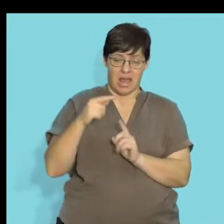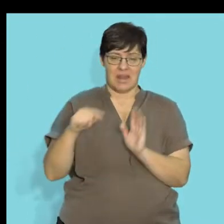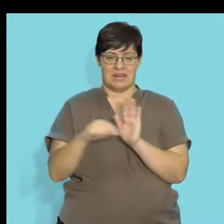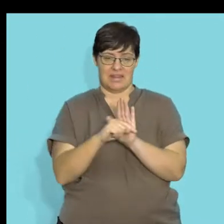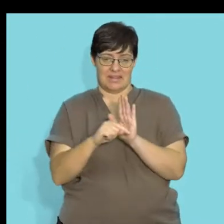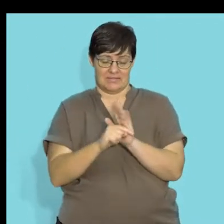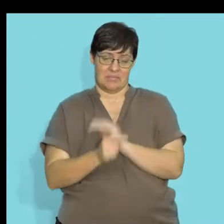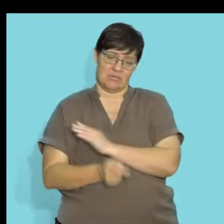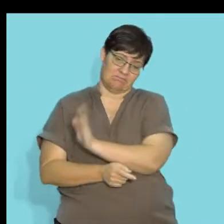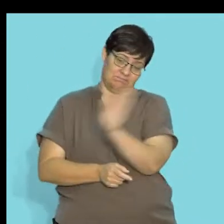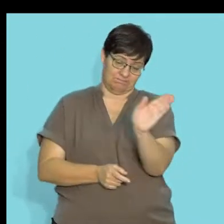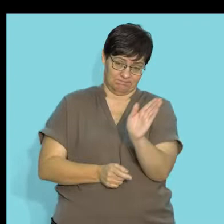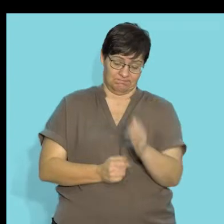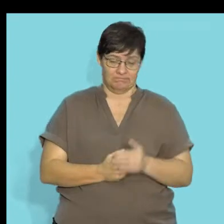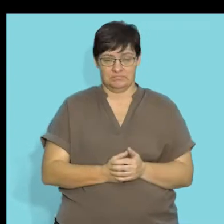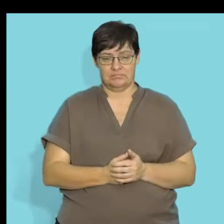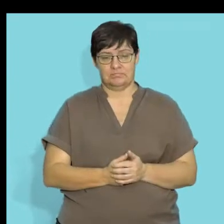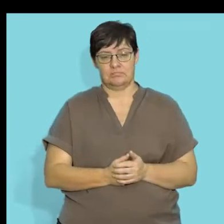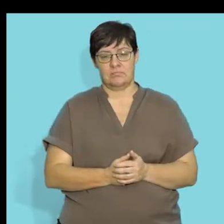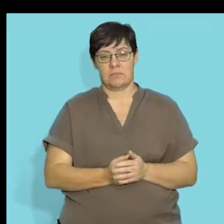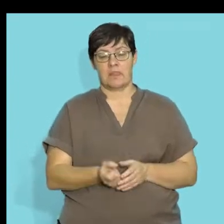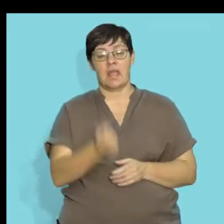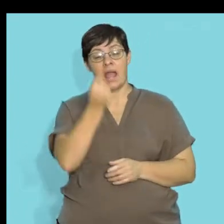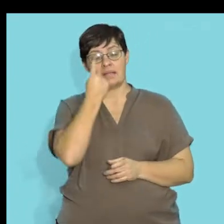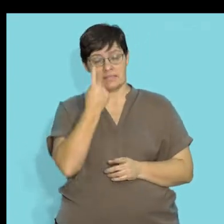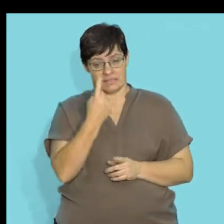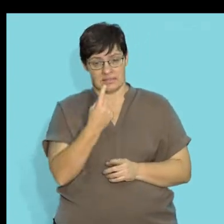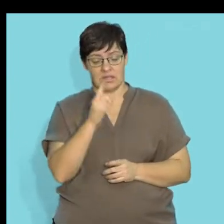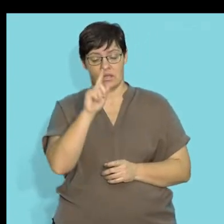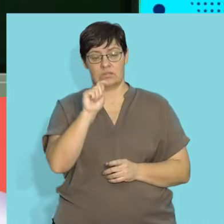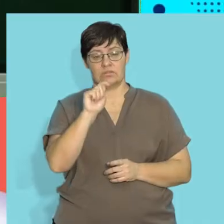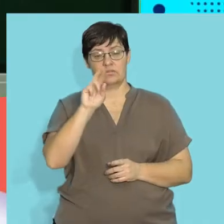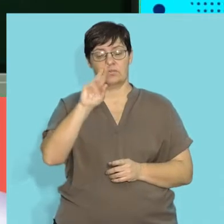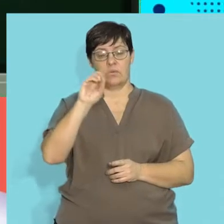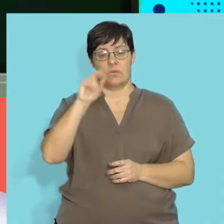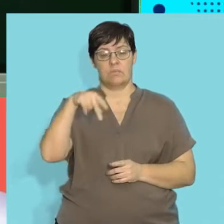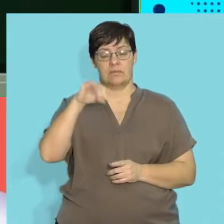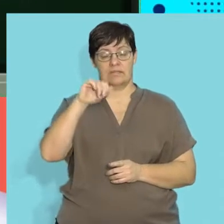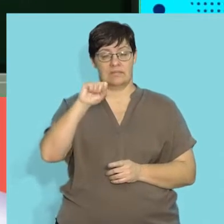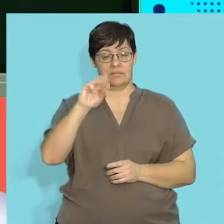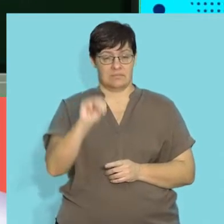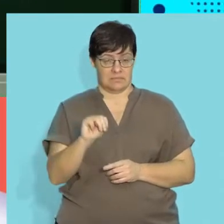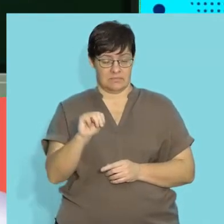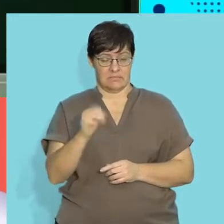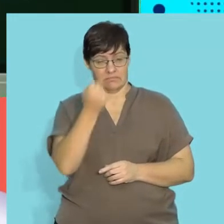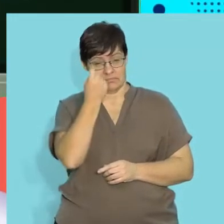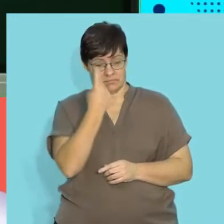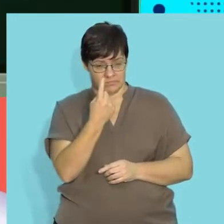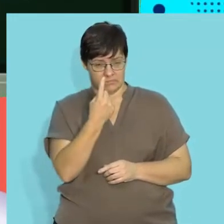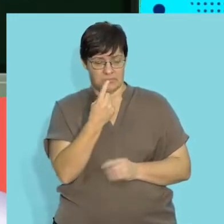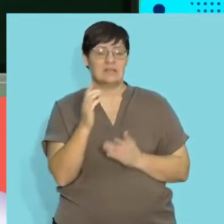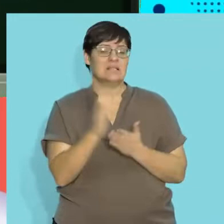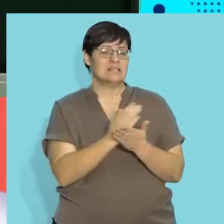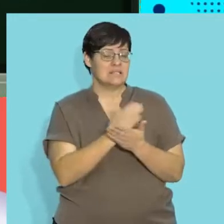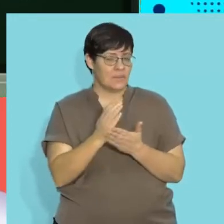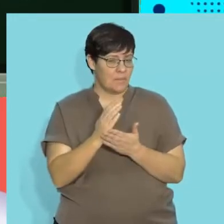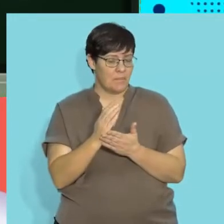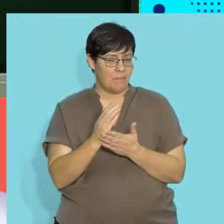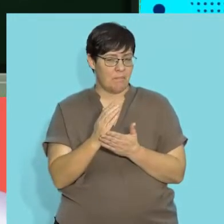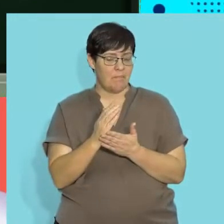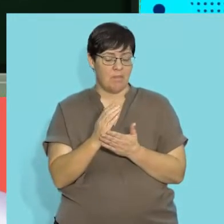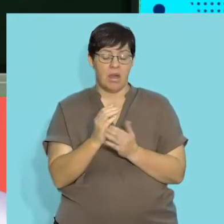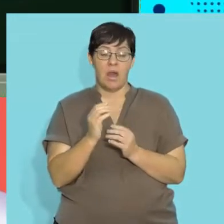negative. Now, having understood the concept of tropism, we need to understand that there are parts of the plant that grow